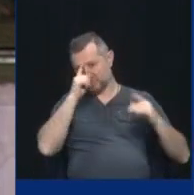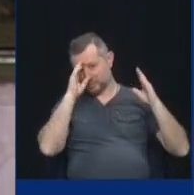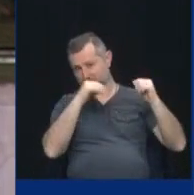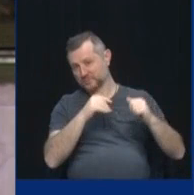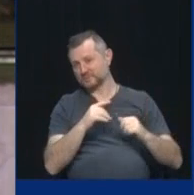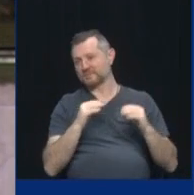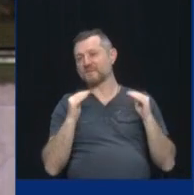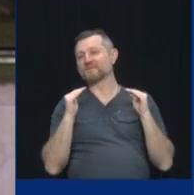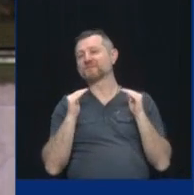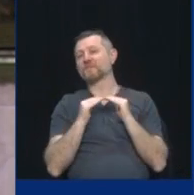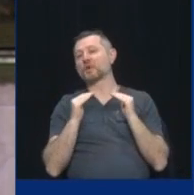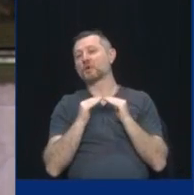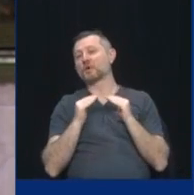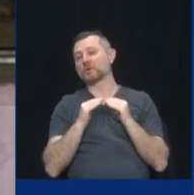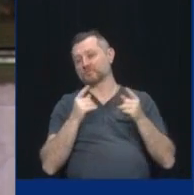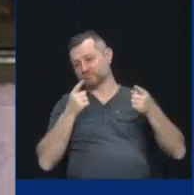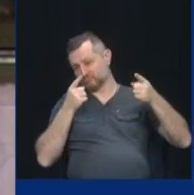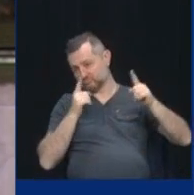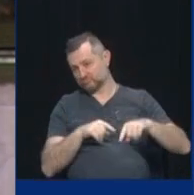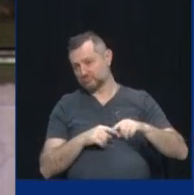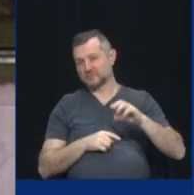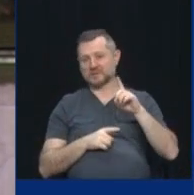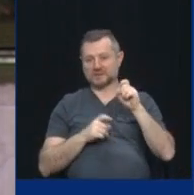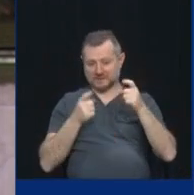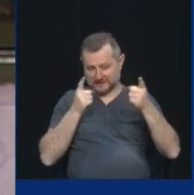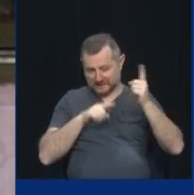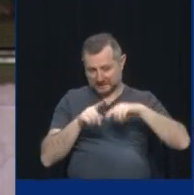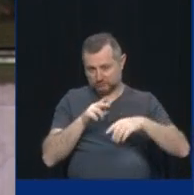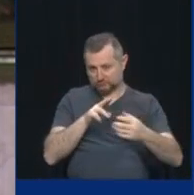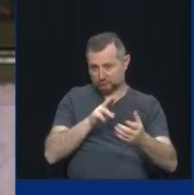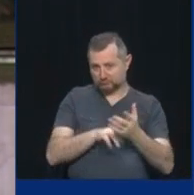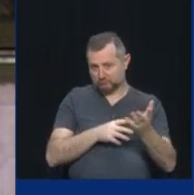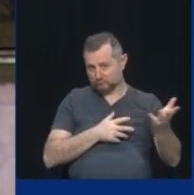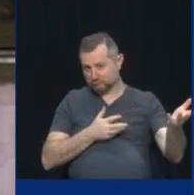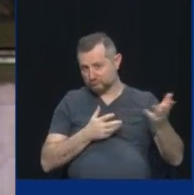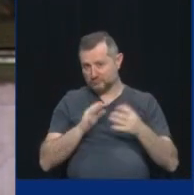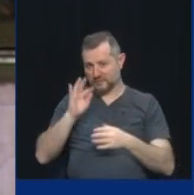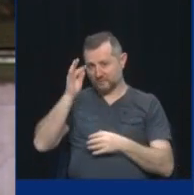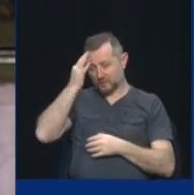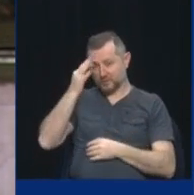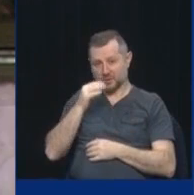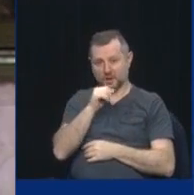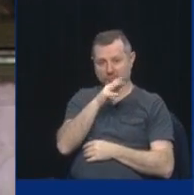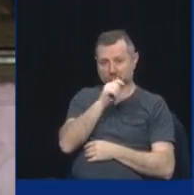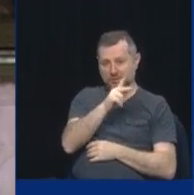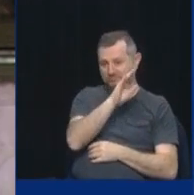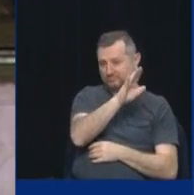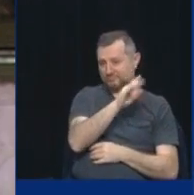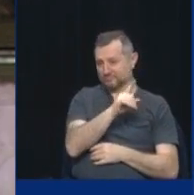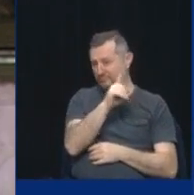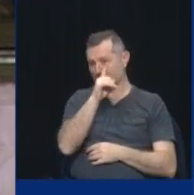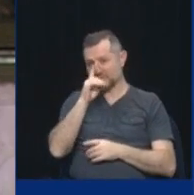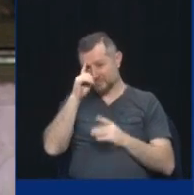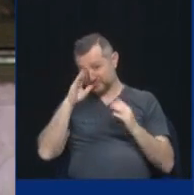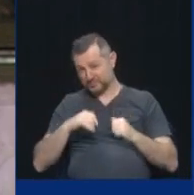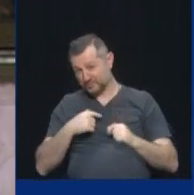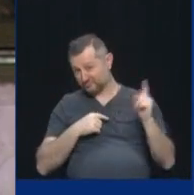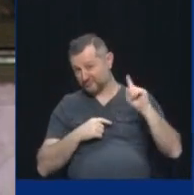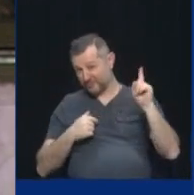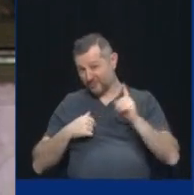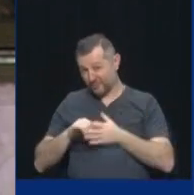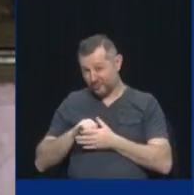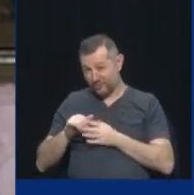fair deal with the federal government and Amtrak. Don't expect New Yorkers to have